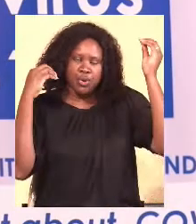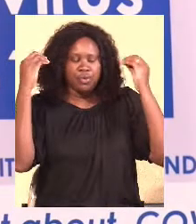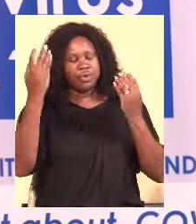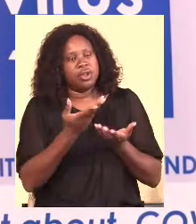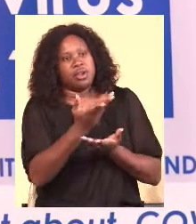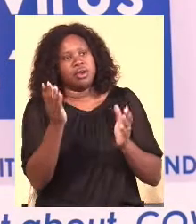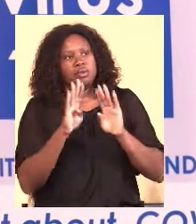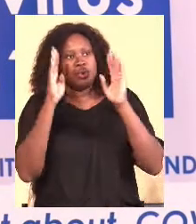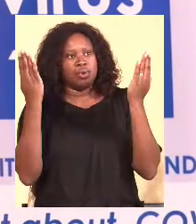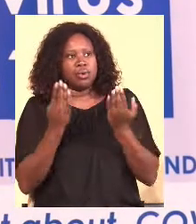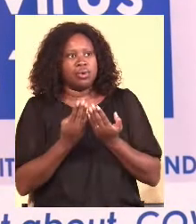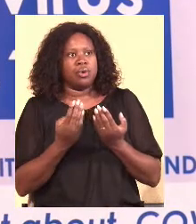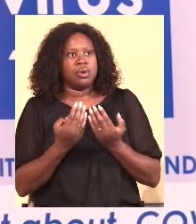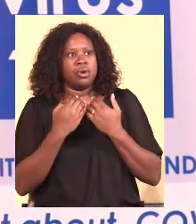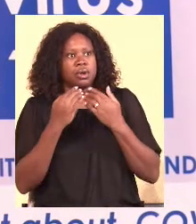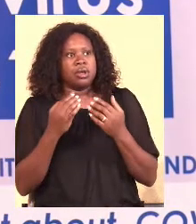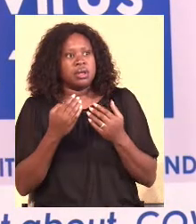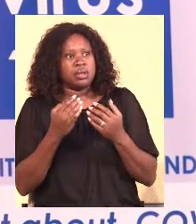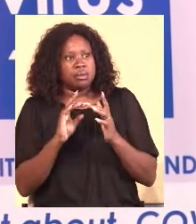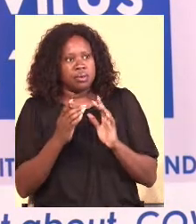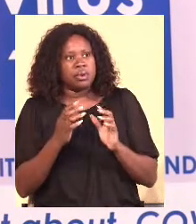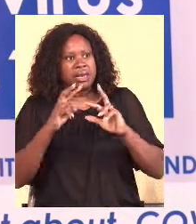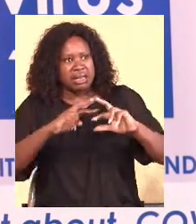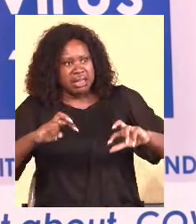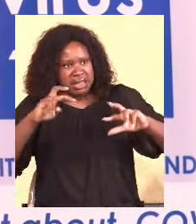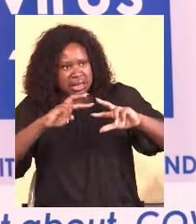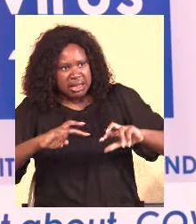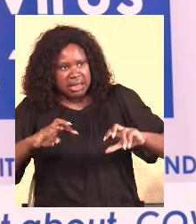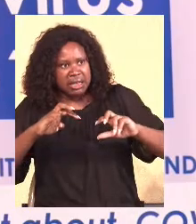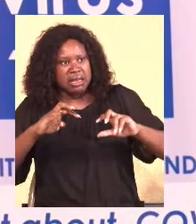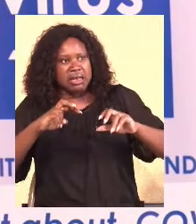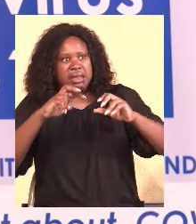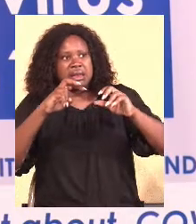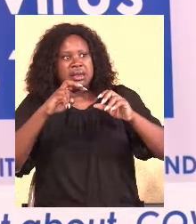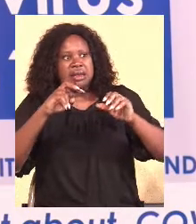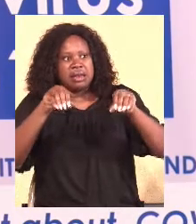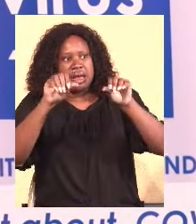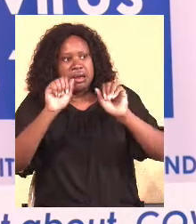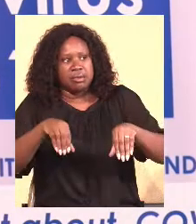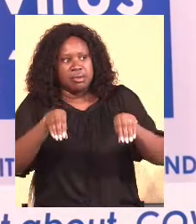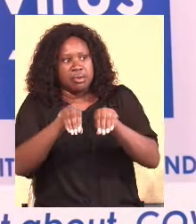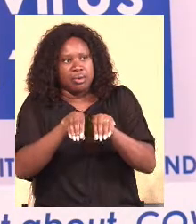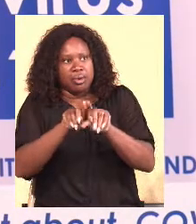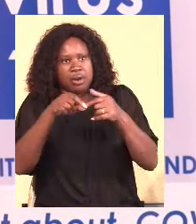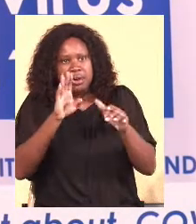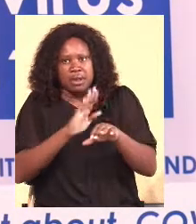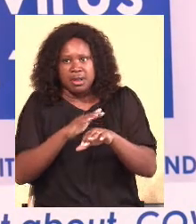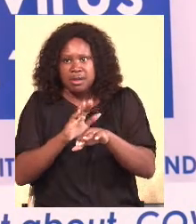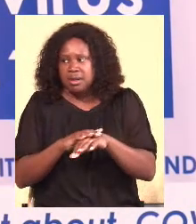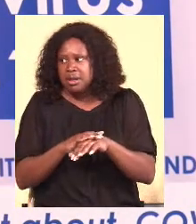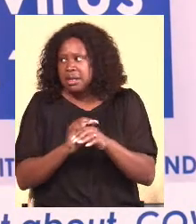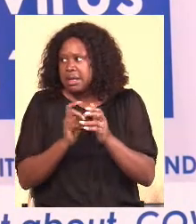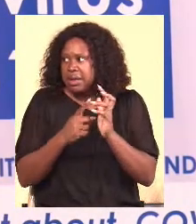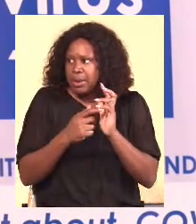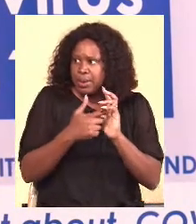taking the lead in research. I think coming up with researches that can create things like